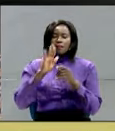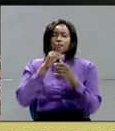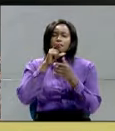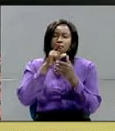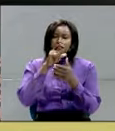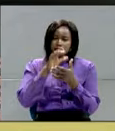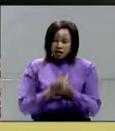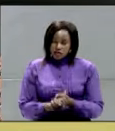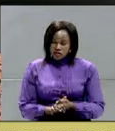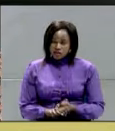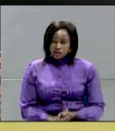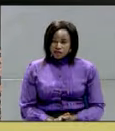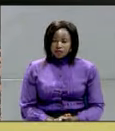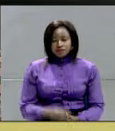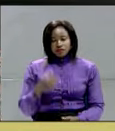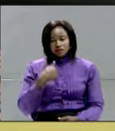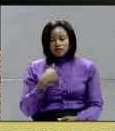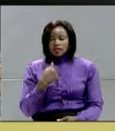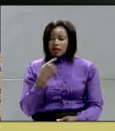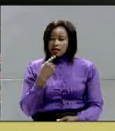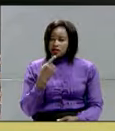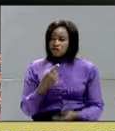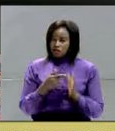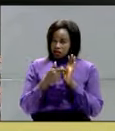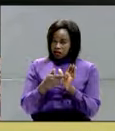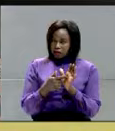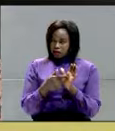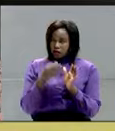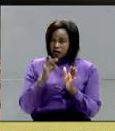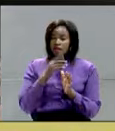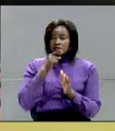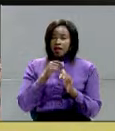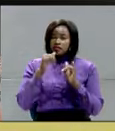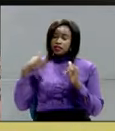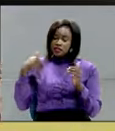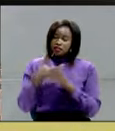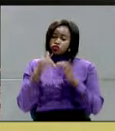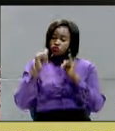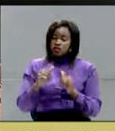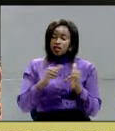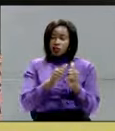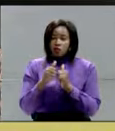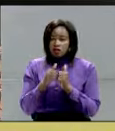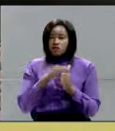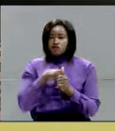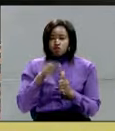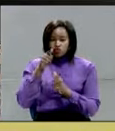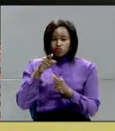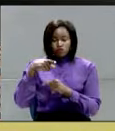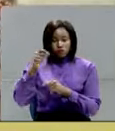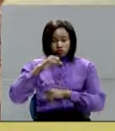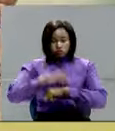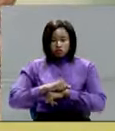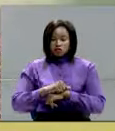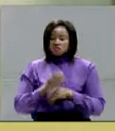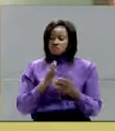I cannot stand not going to school. Because if a man you're living with, a person you are living with, denies you education, they actually don't love you. It